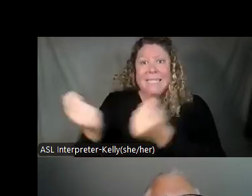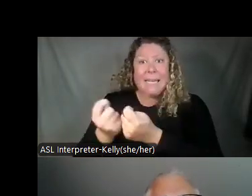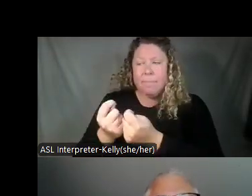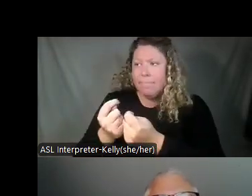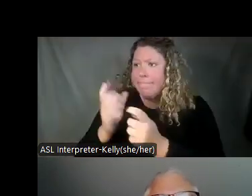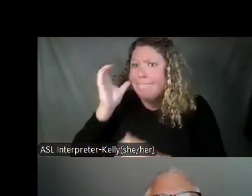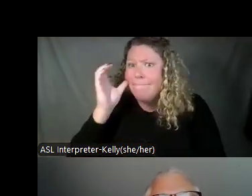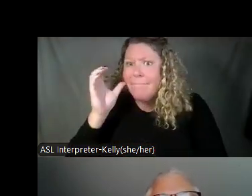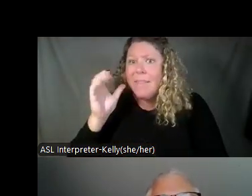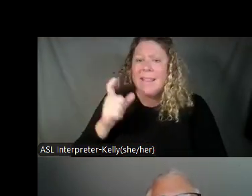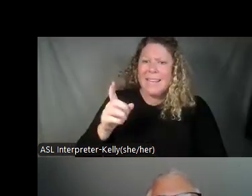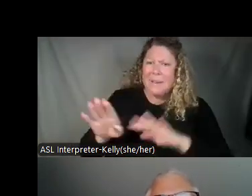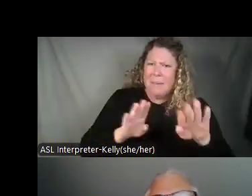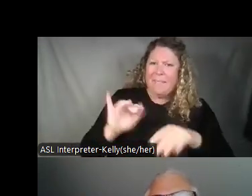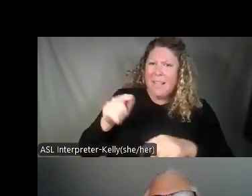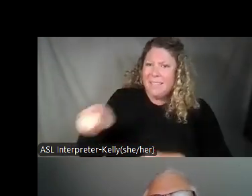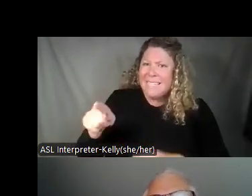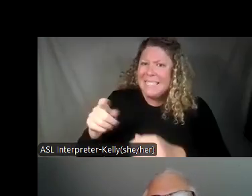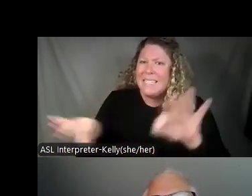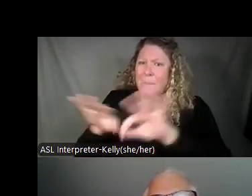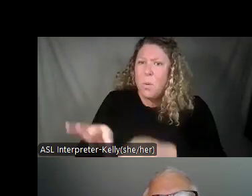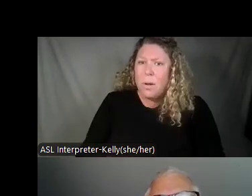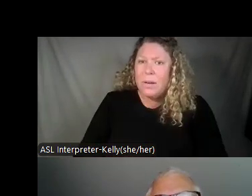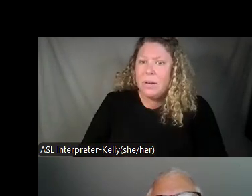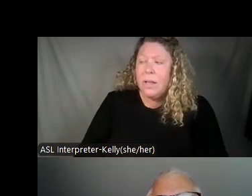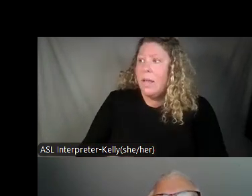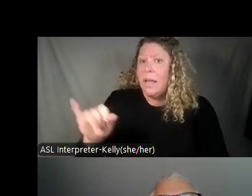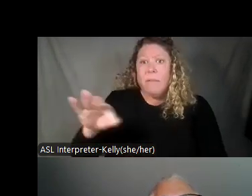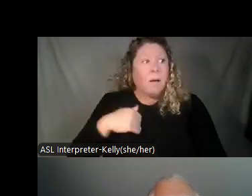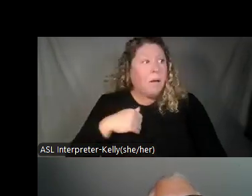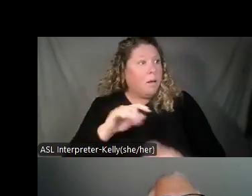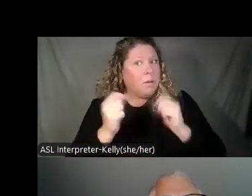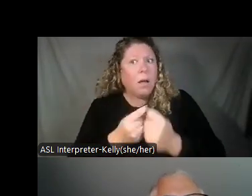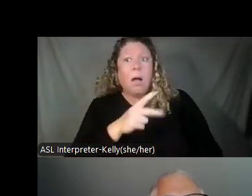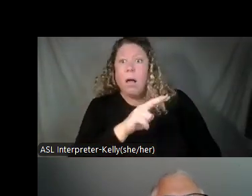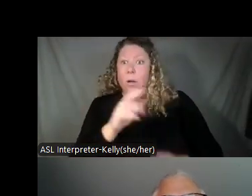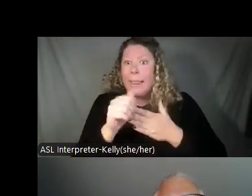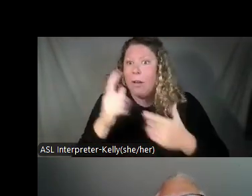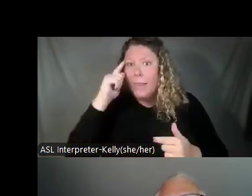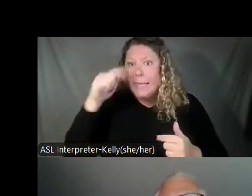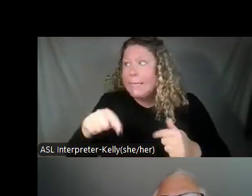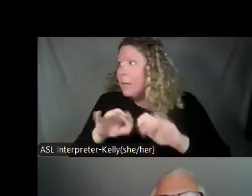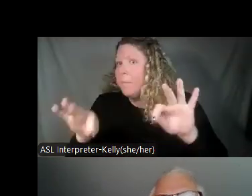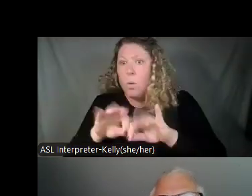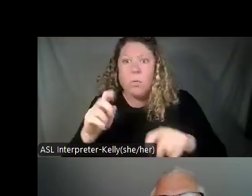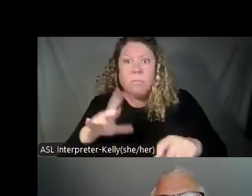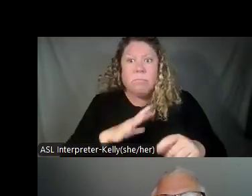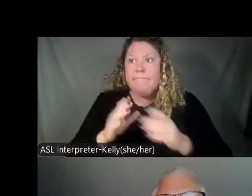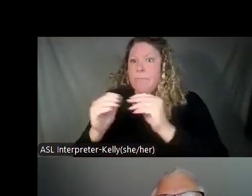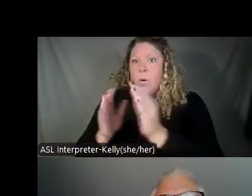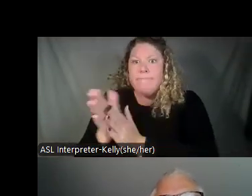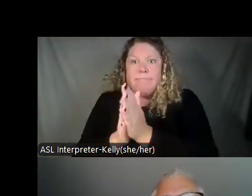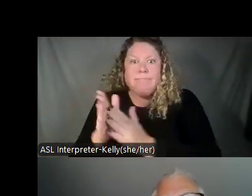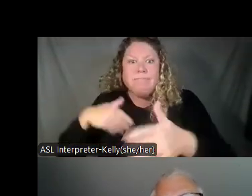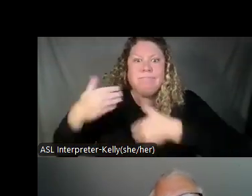this is important because that's a high motivating factor. They need to hold the group accountable.